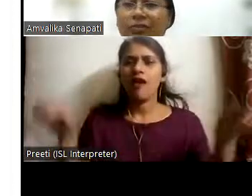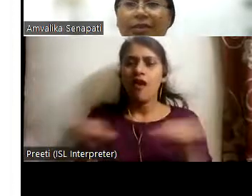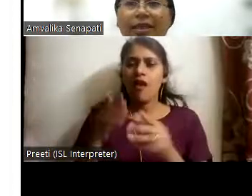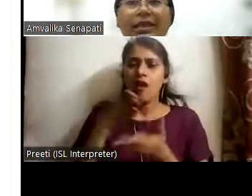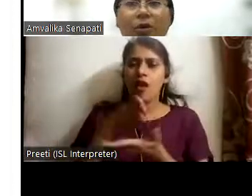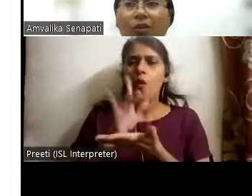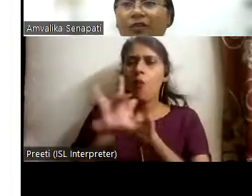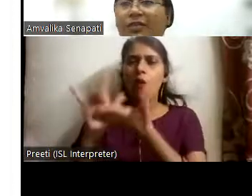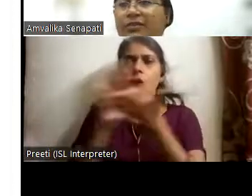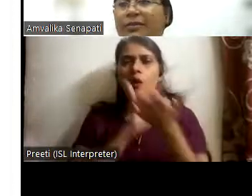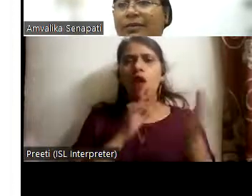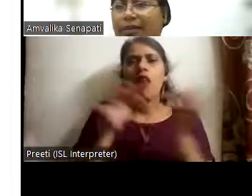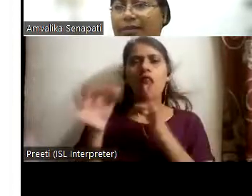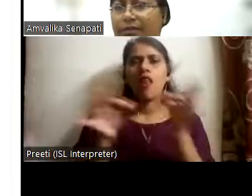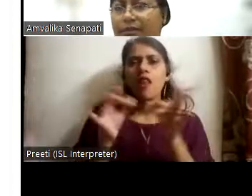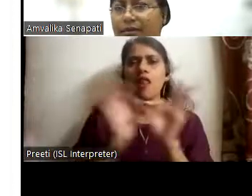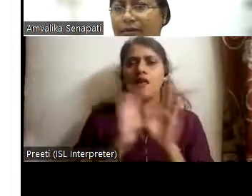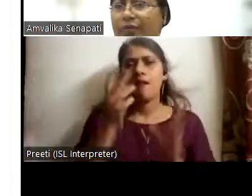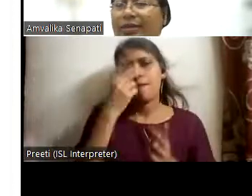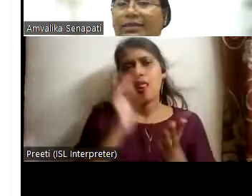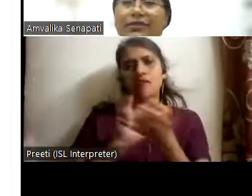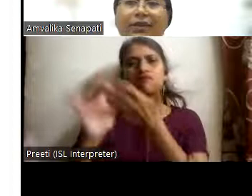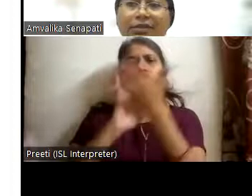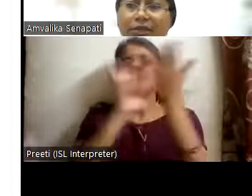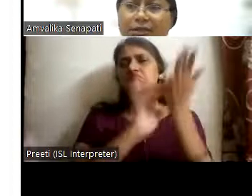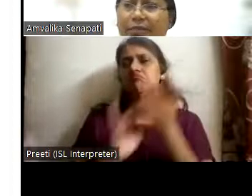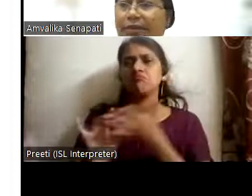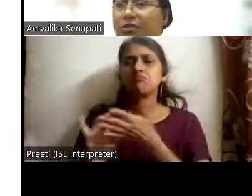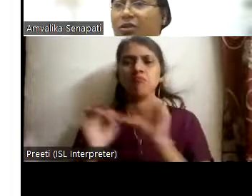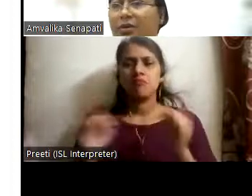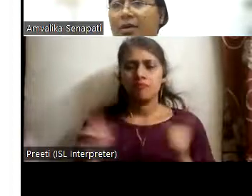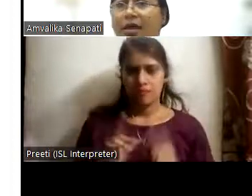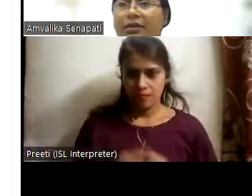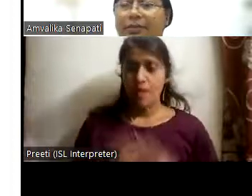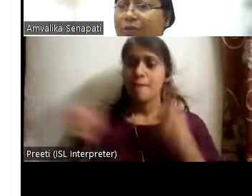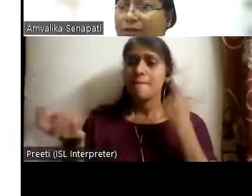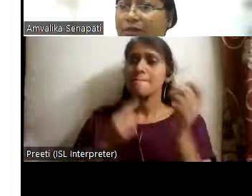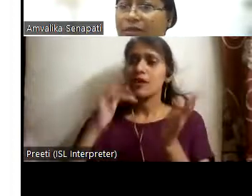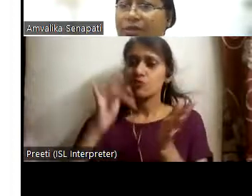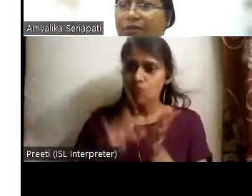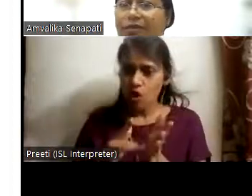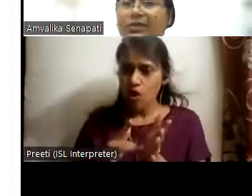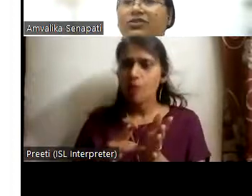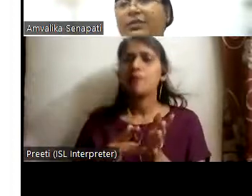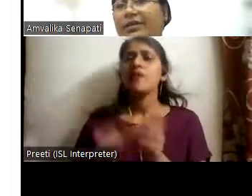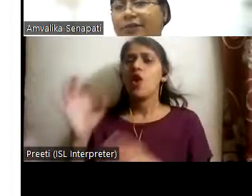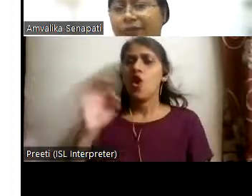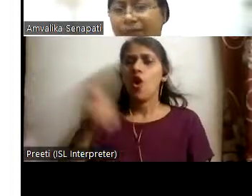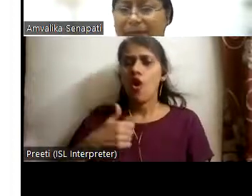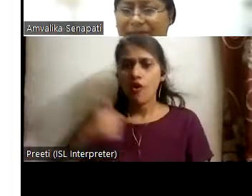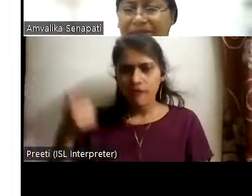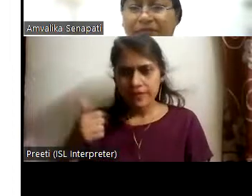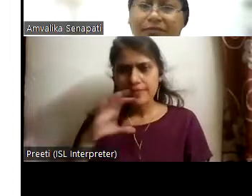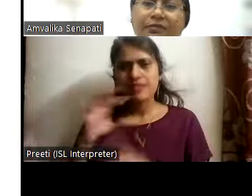ideally should be there in all of our major public places. Whether it's a railway station, a bus stop, a deputy commissioner's office, it should be there